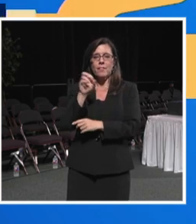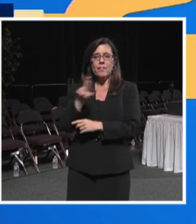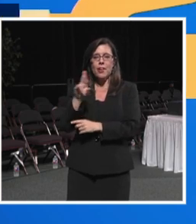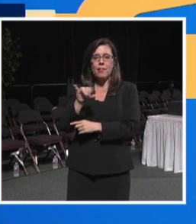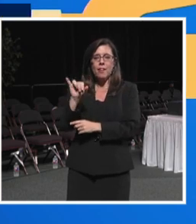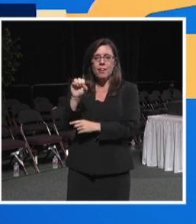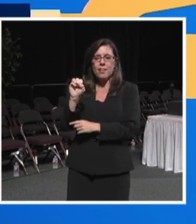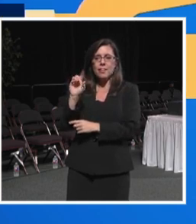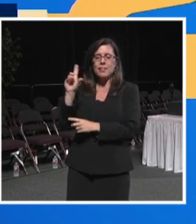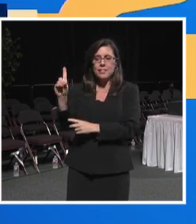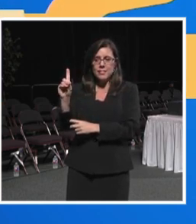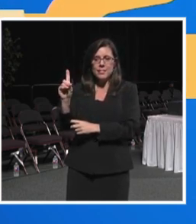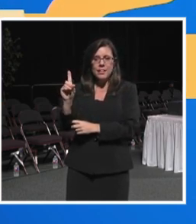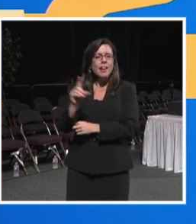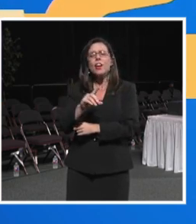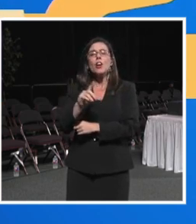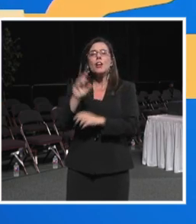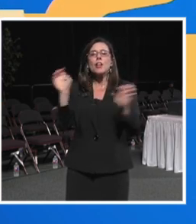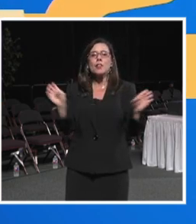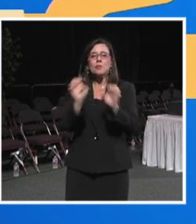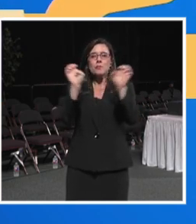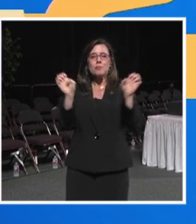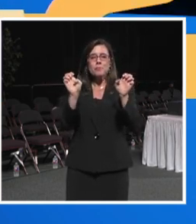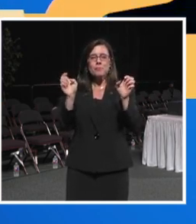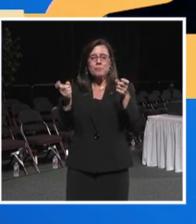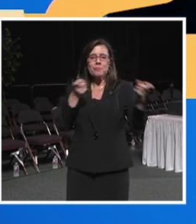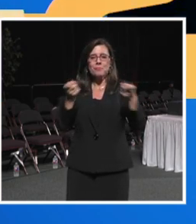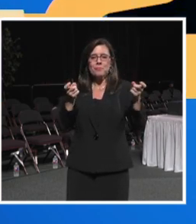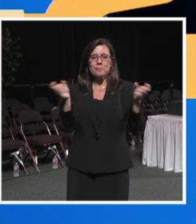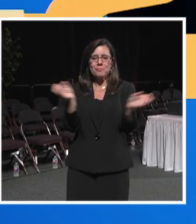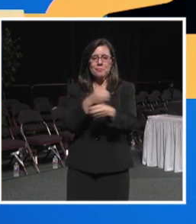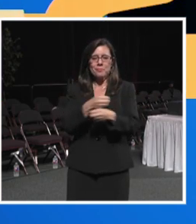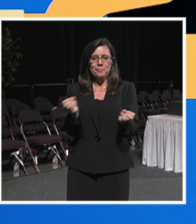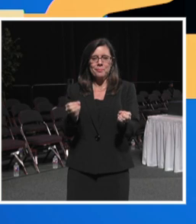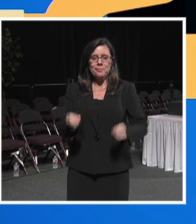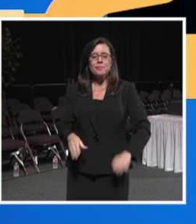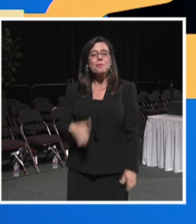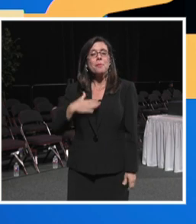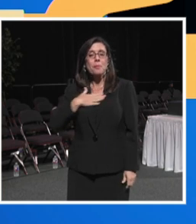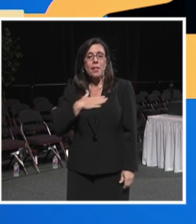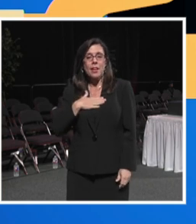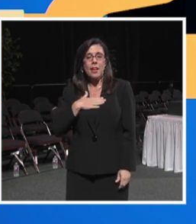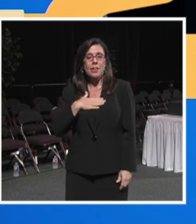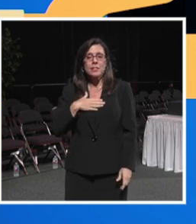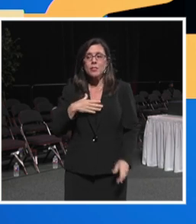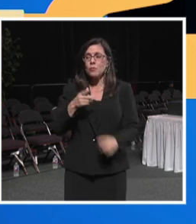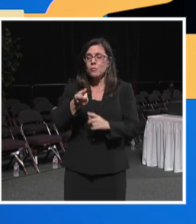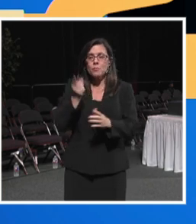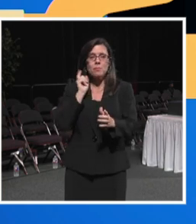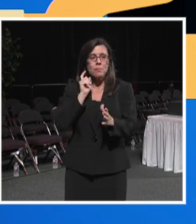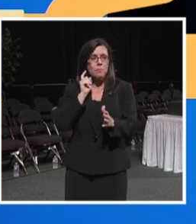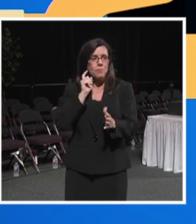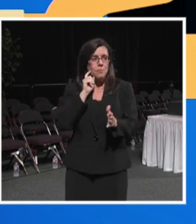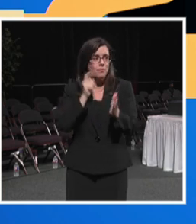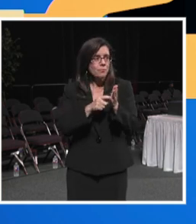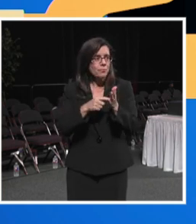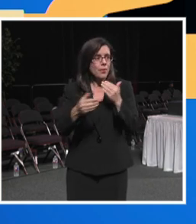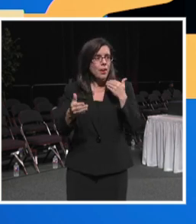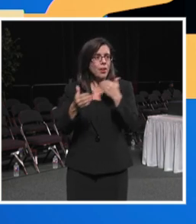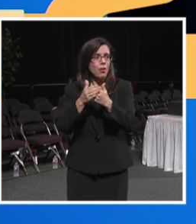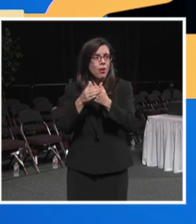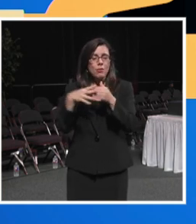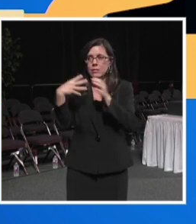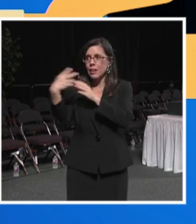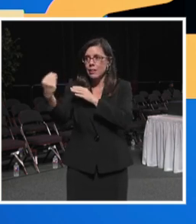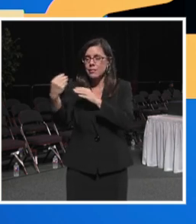Cypress-Fairbanks Independent School District Emergency Management Office. Please take a moment to identify your nearest